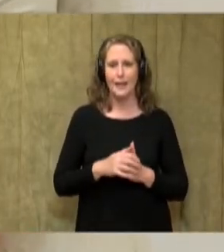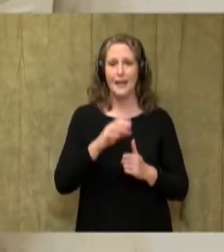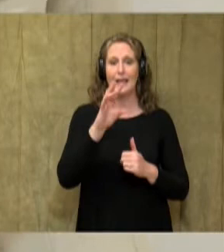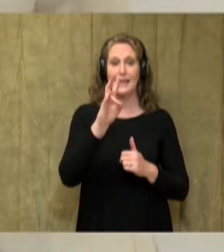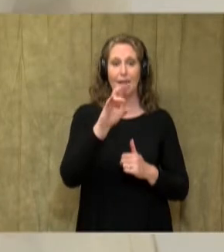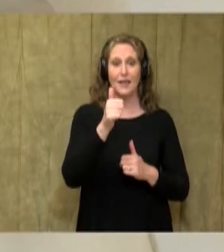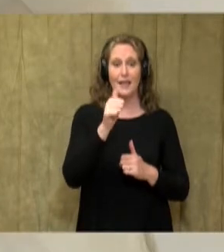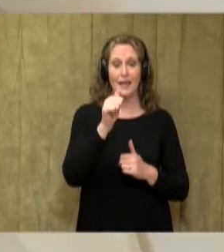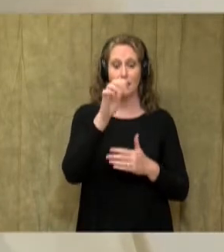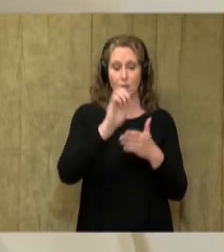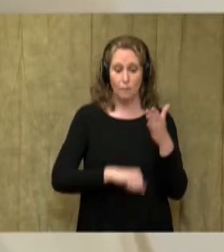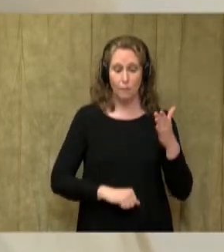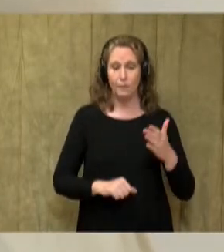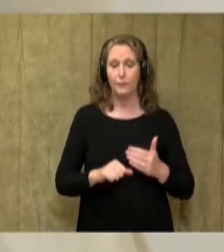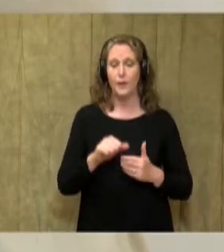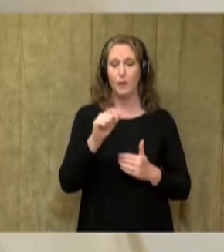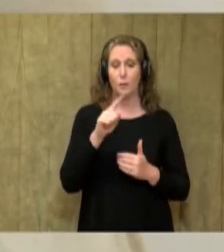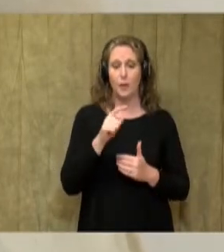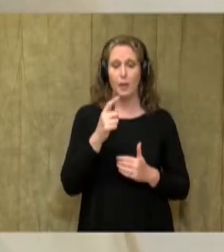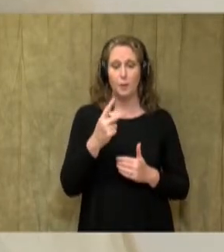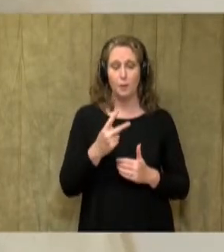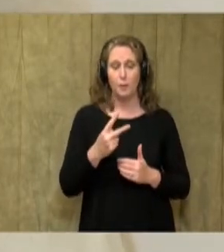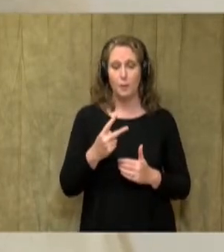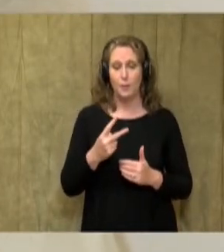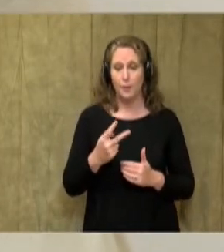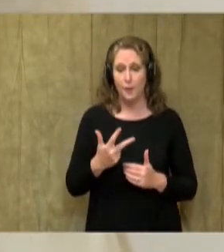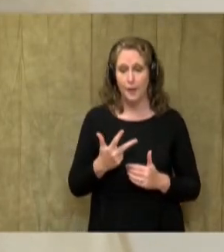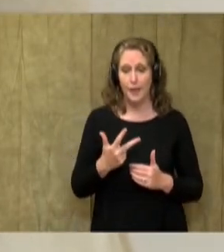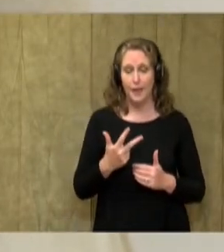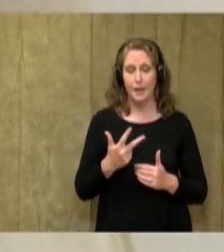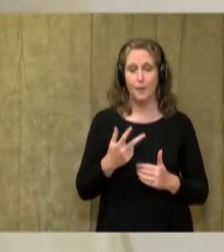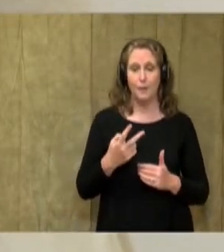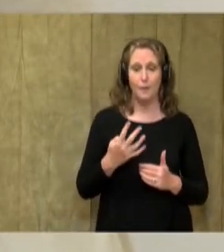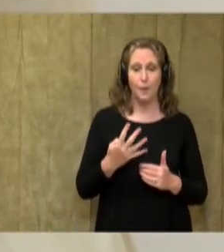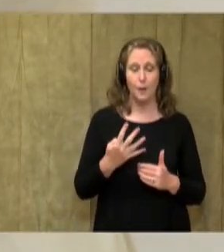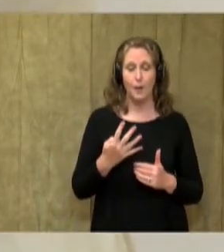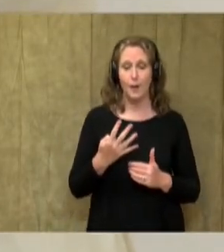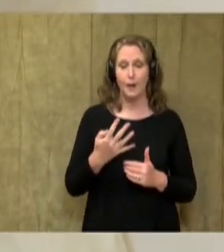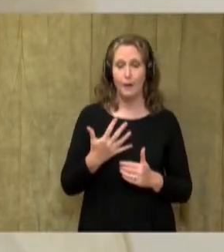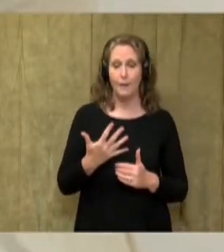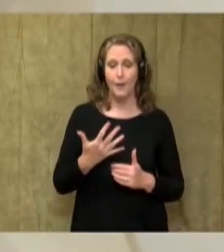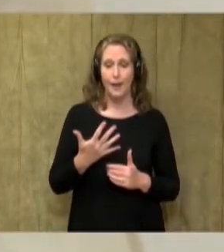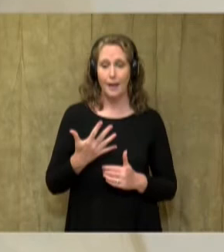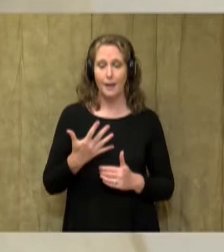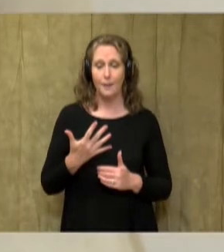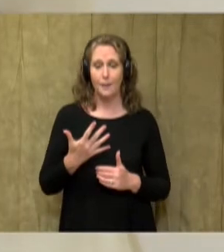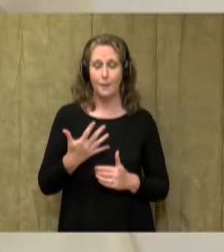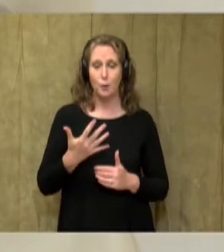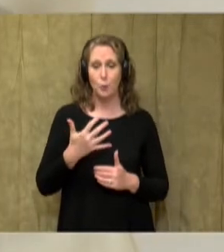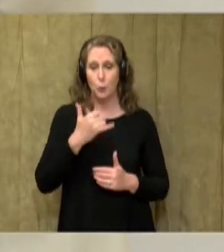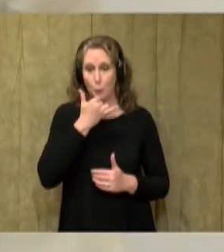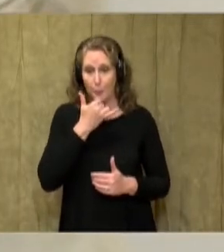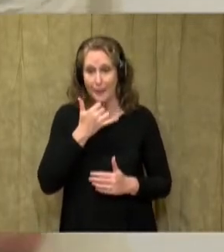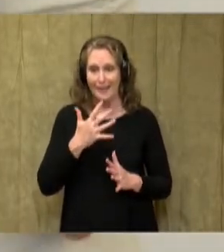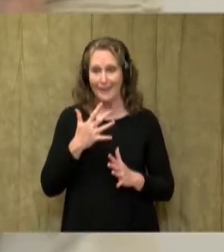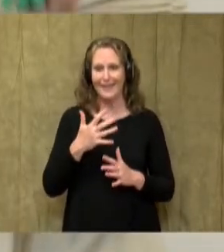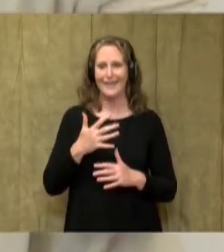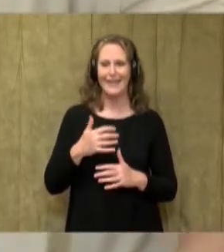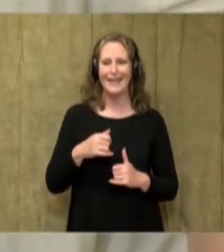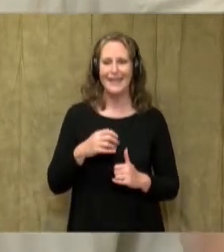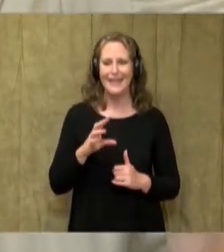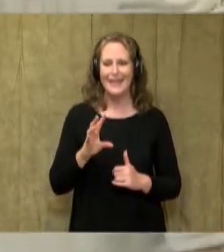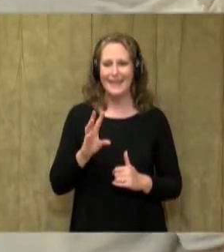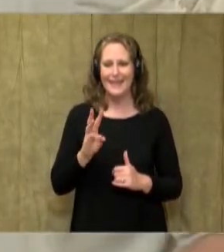7 tens. 1, 2, 3, 4, 5, 6, and